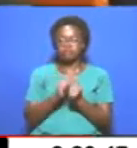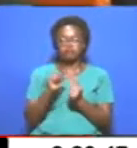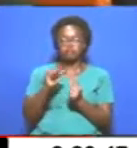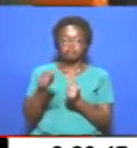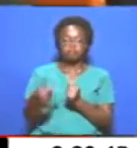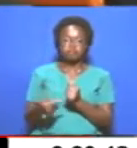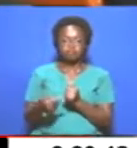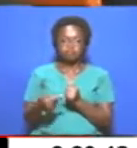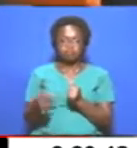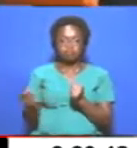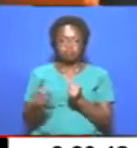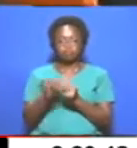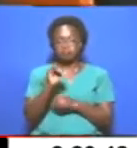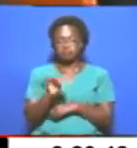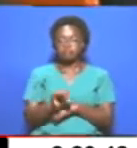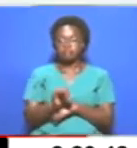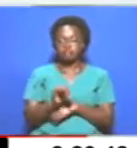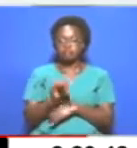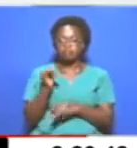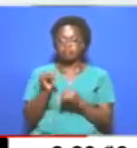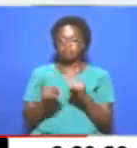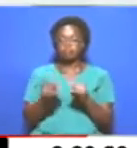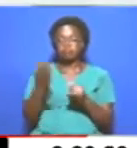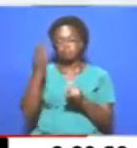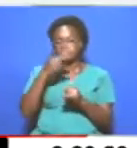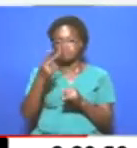677,115,000. In the month of January that ended 2 days ago,